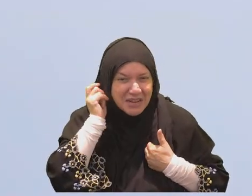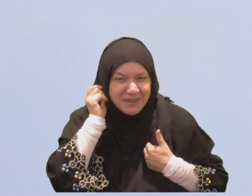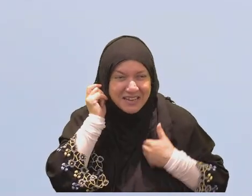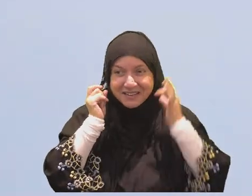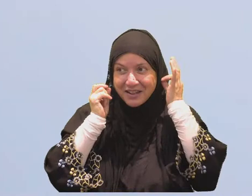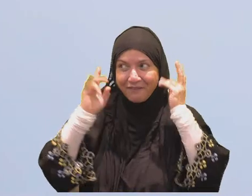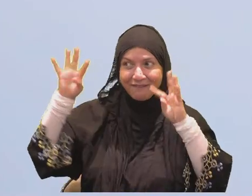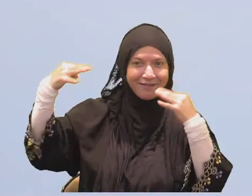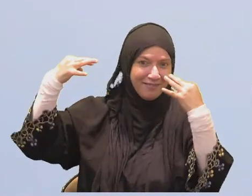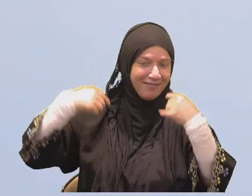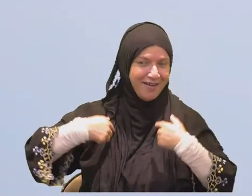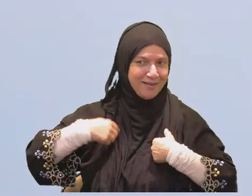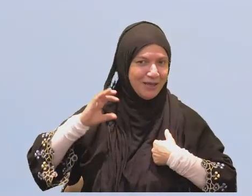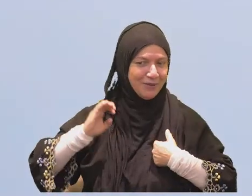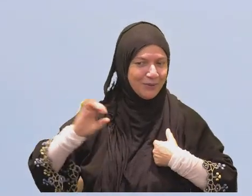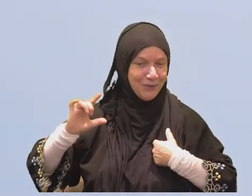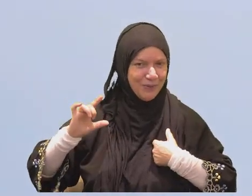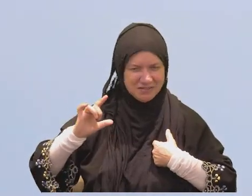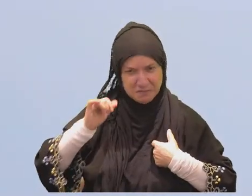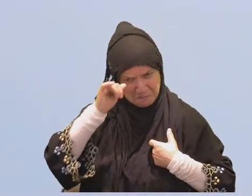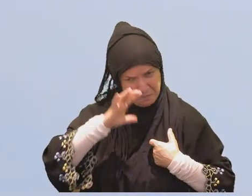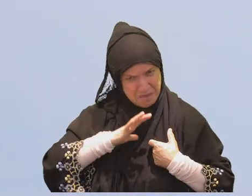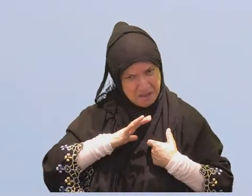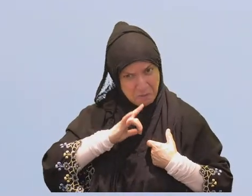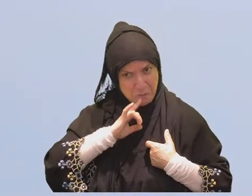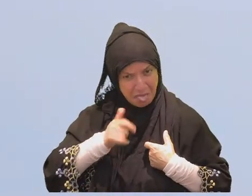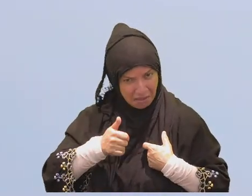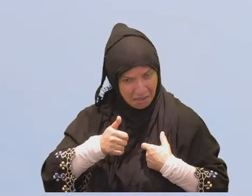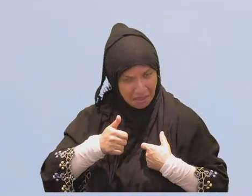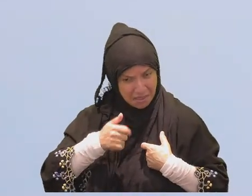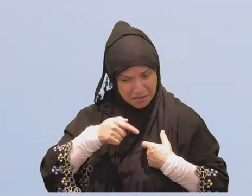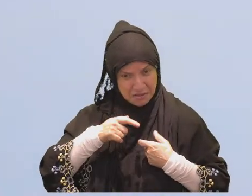Because why? Allah determines what we do.